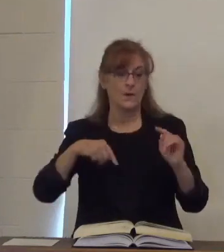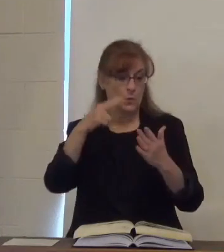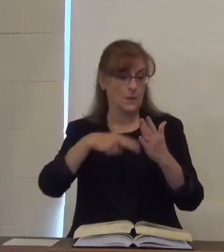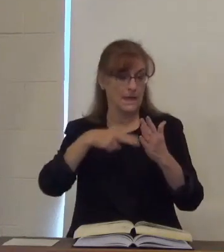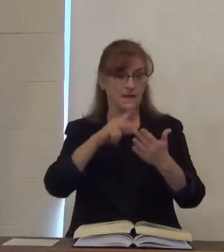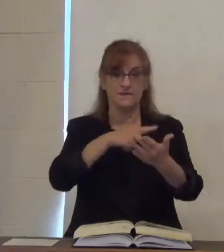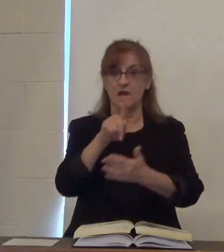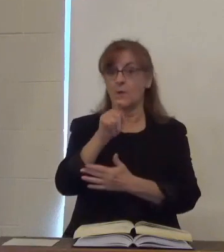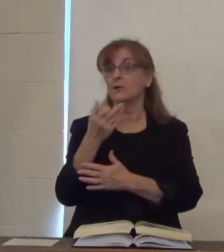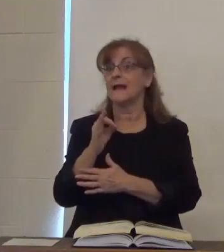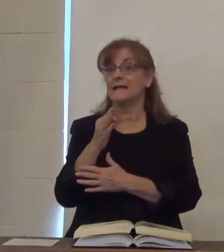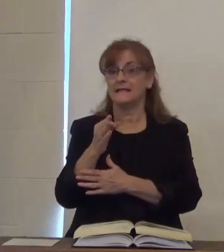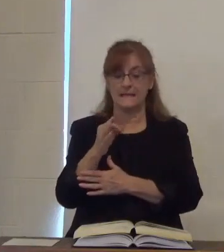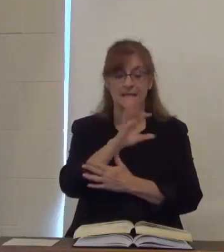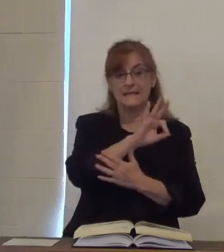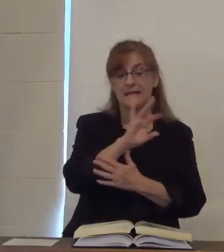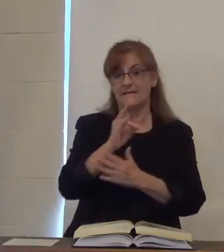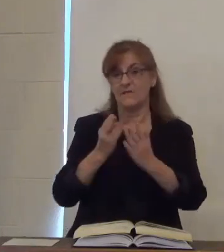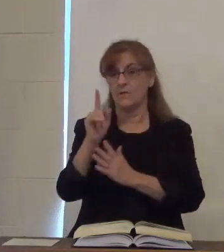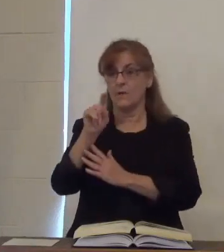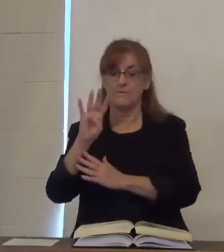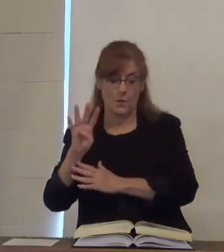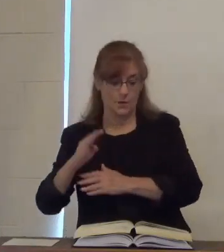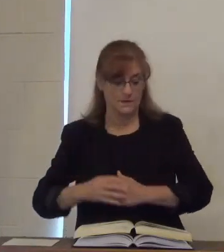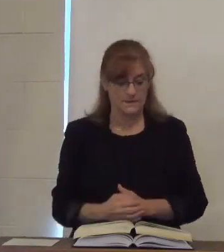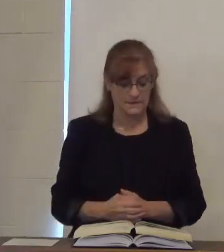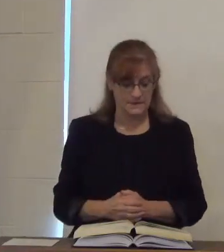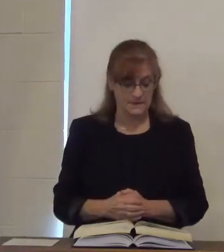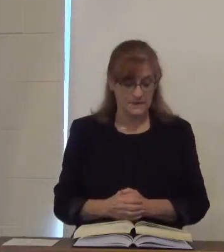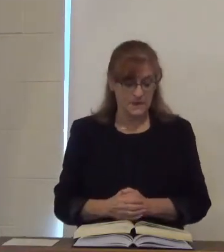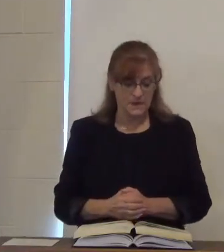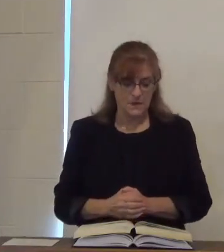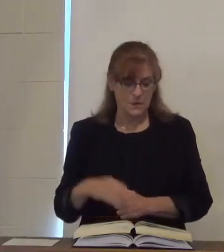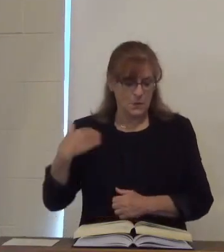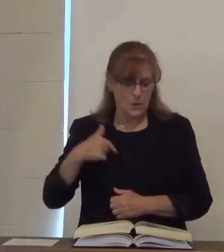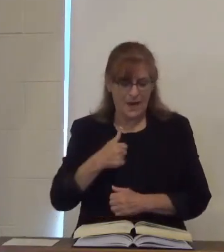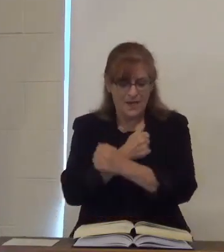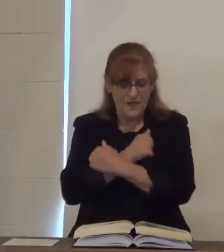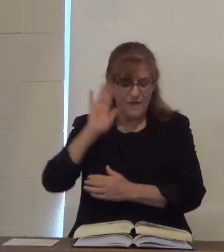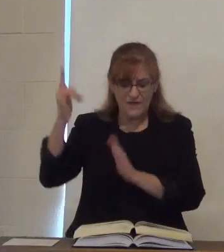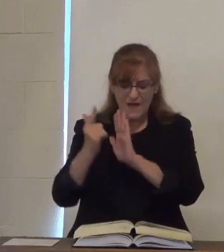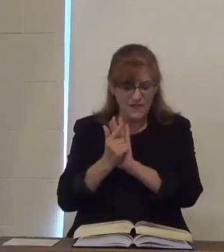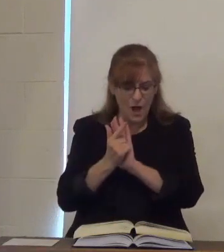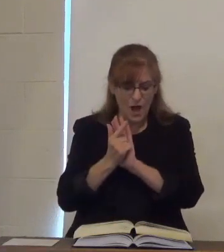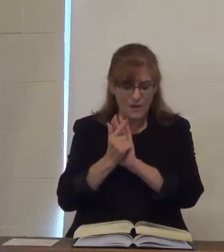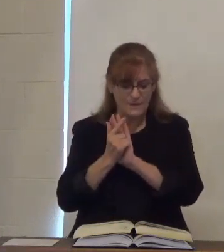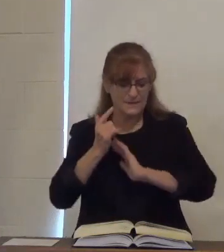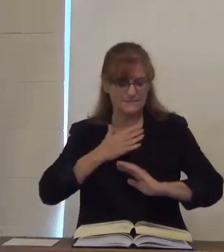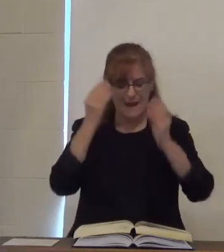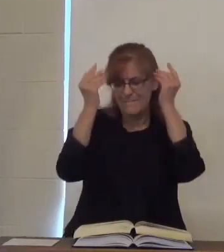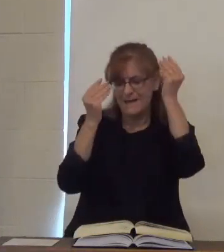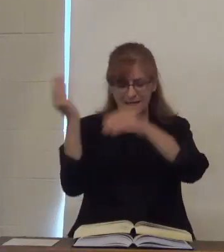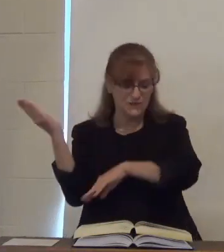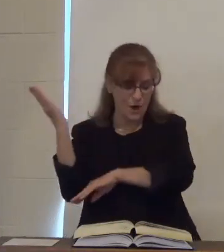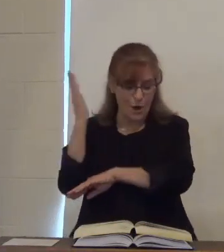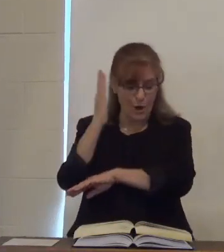Psalm 119, 97 to 104. Oh, how I love thy law. It is my meditation